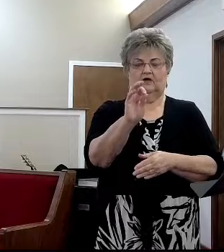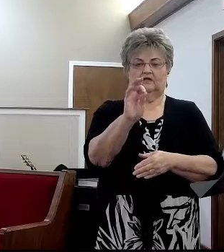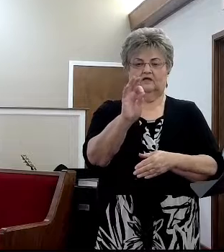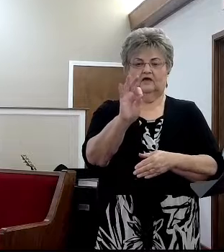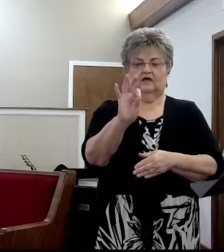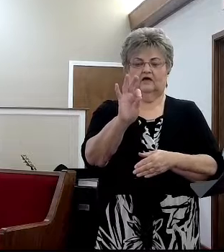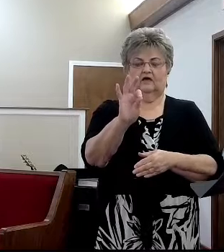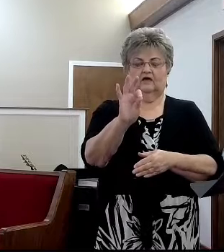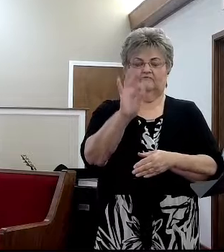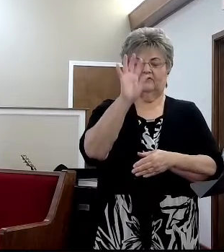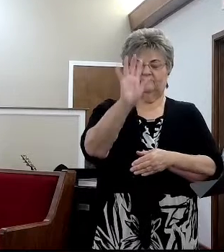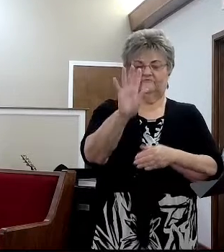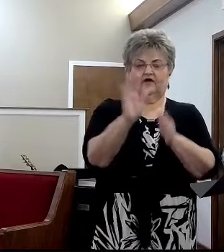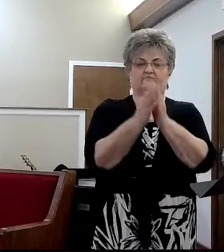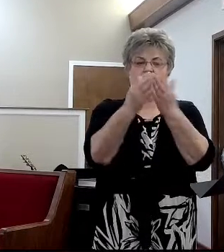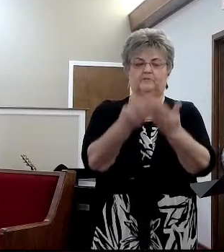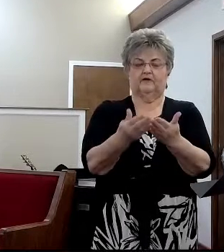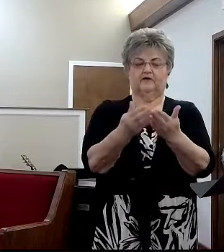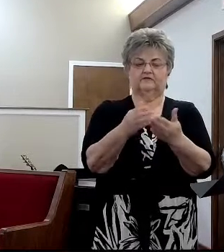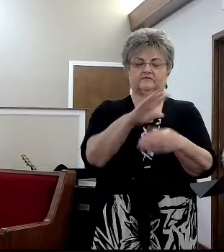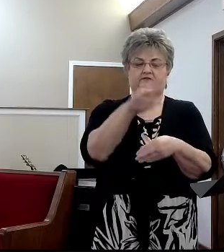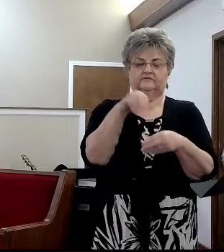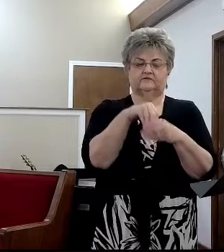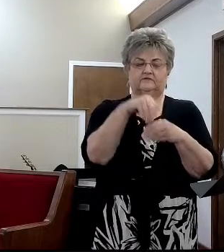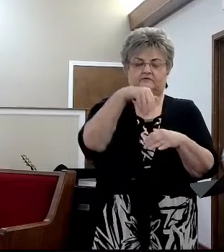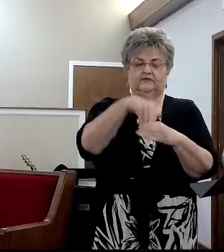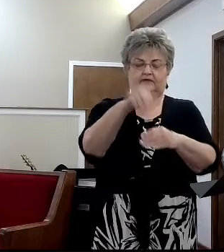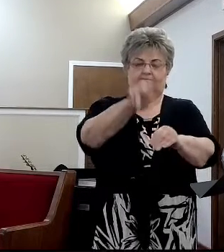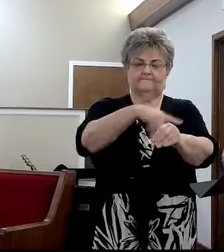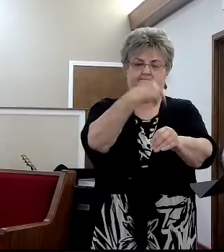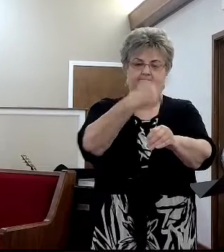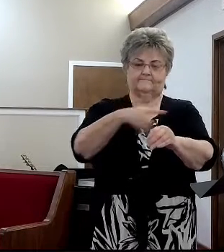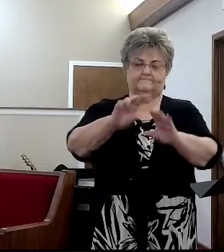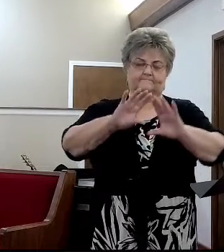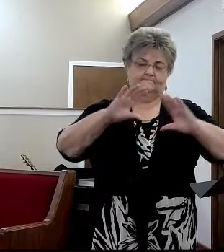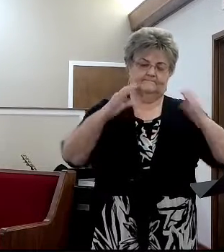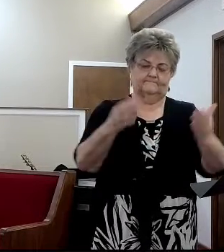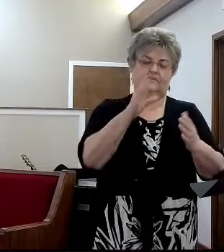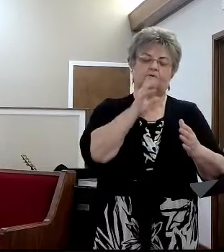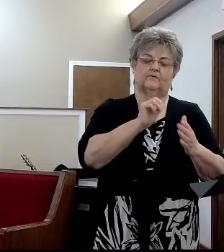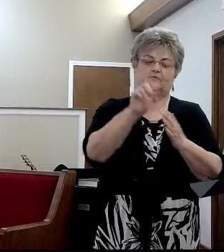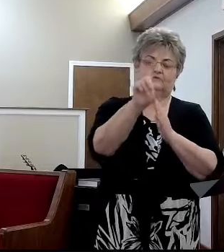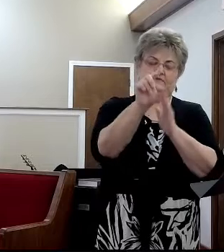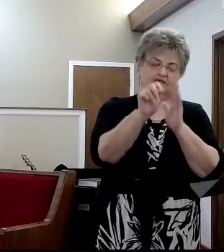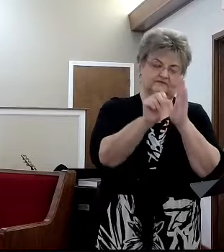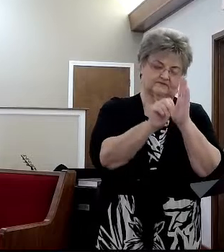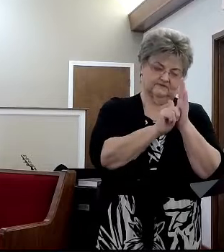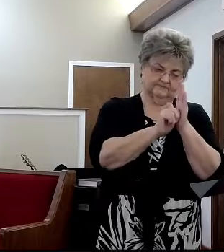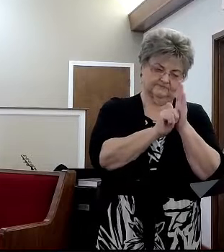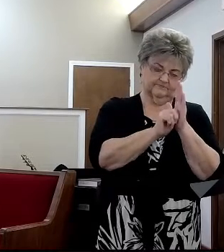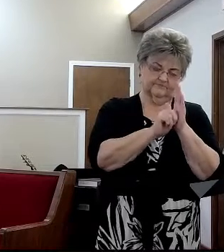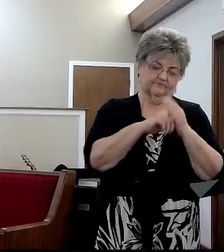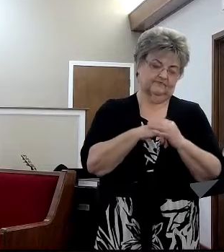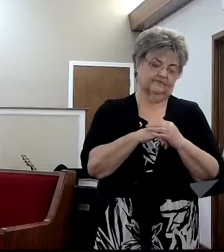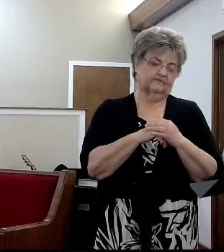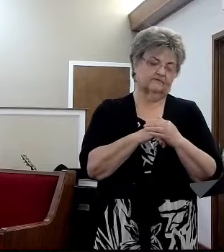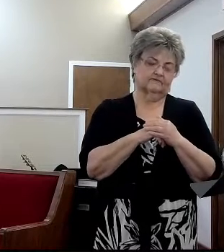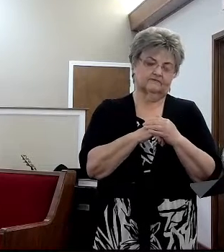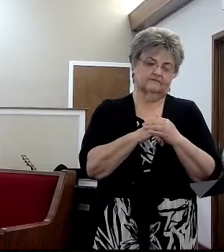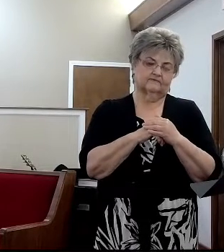or poetical section of the Old Testament. And the five books are Job, Psalms, Proverbs, Ecclesiastes, and Song of